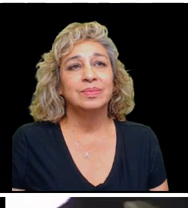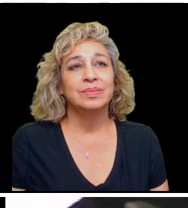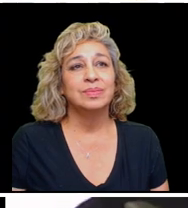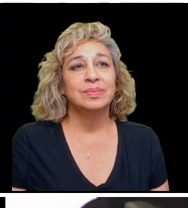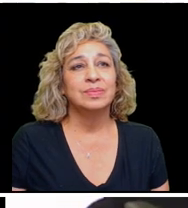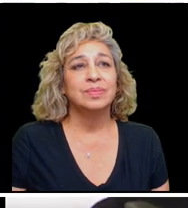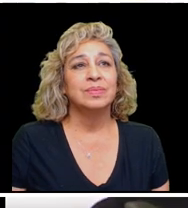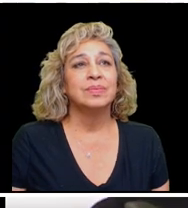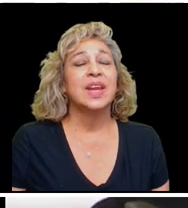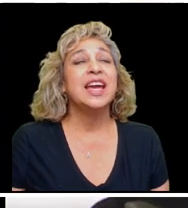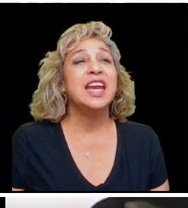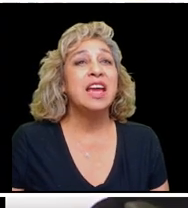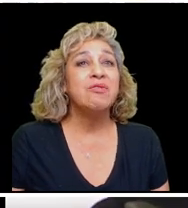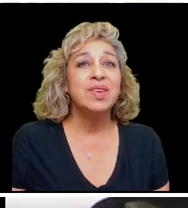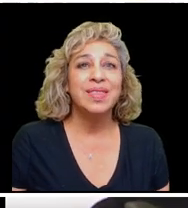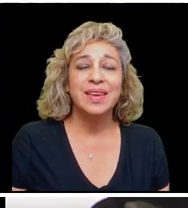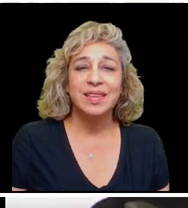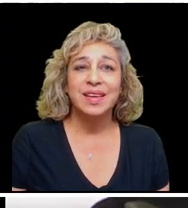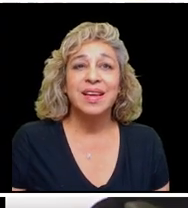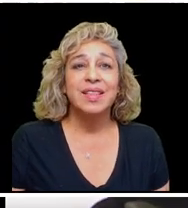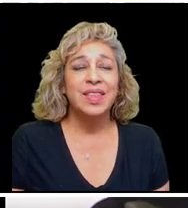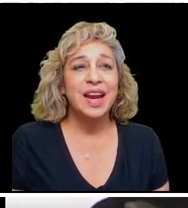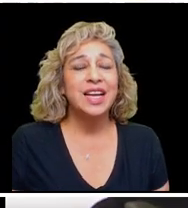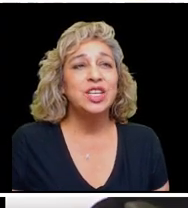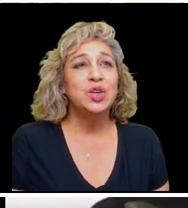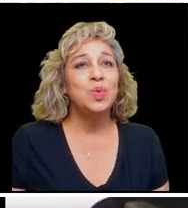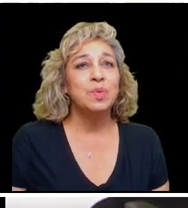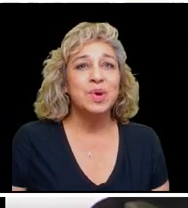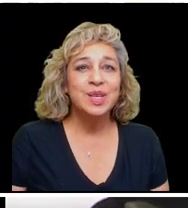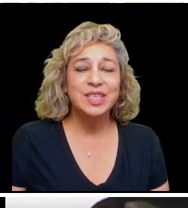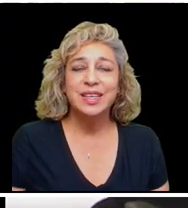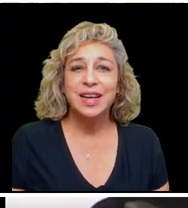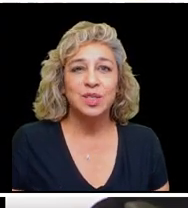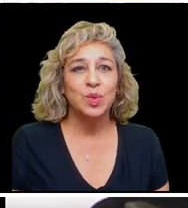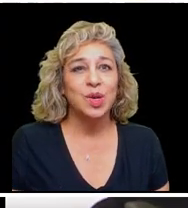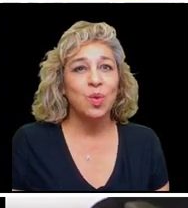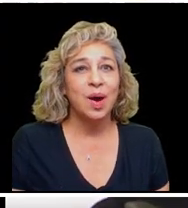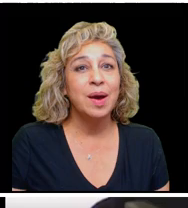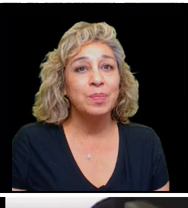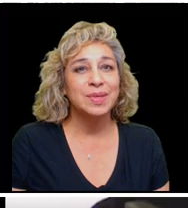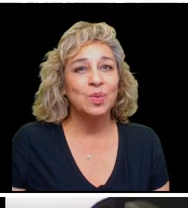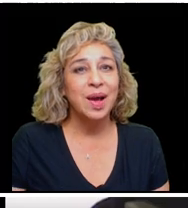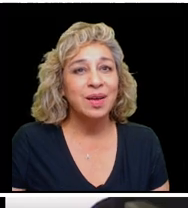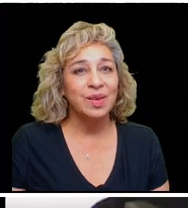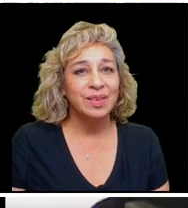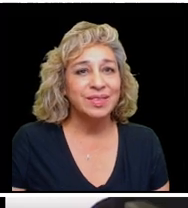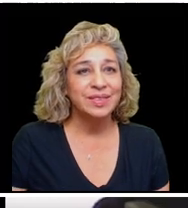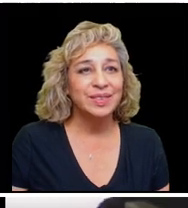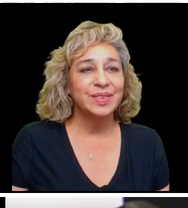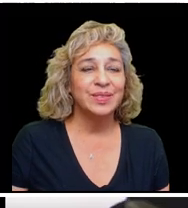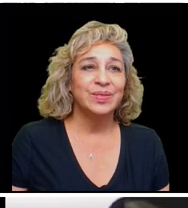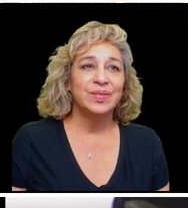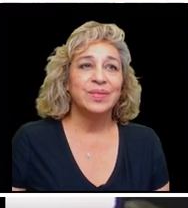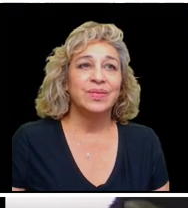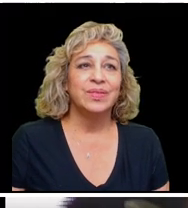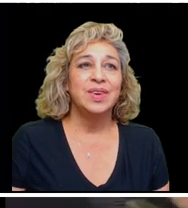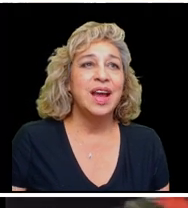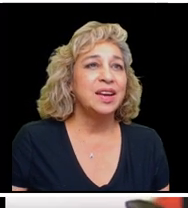and everything that had to do with merchandise would go up as well